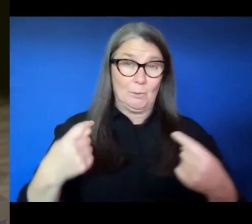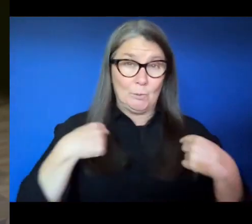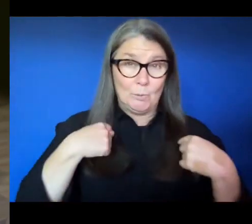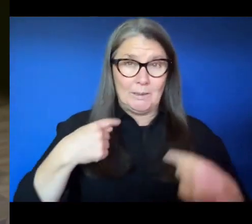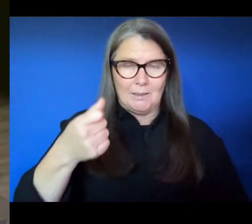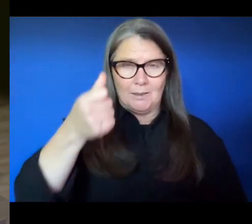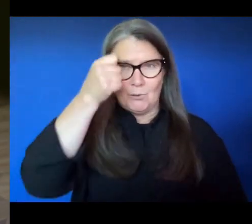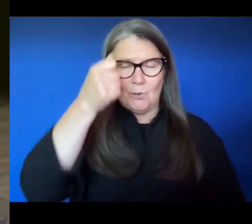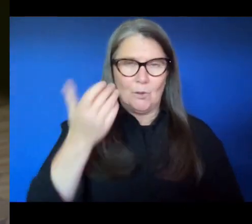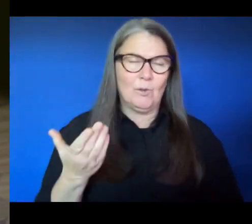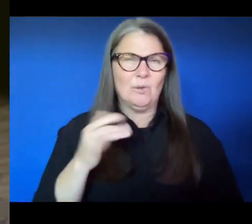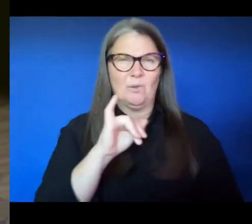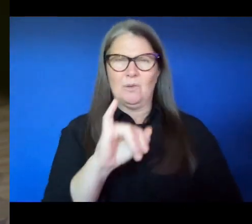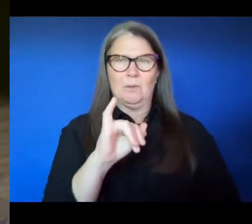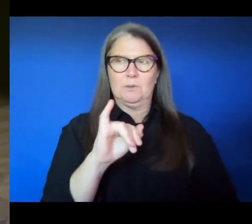egregious piece of propaganda.